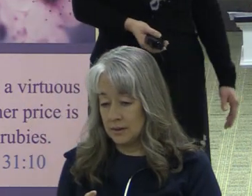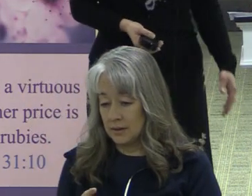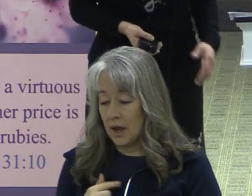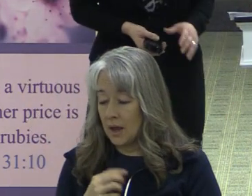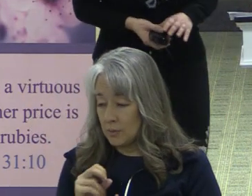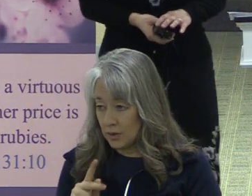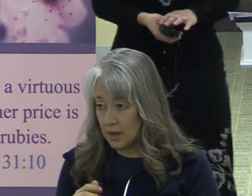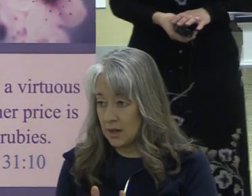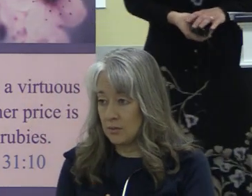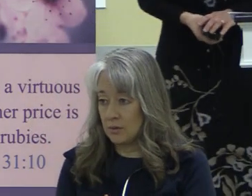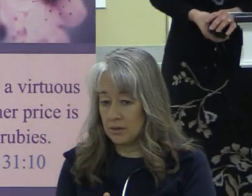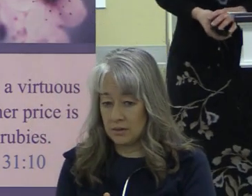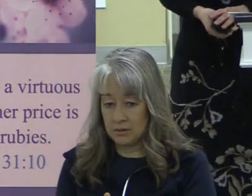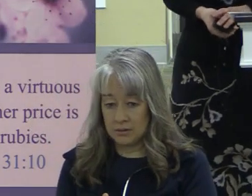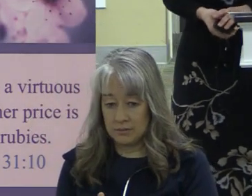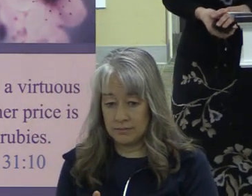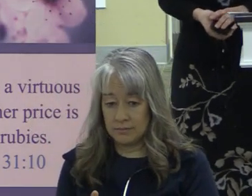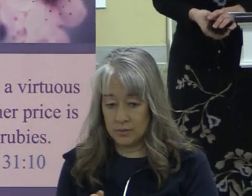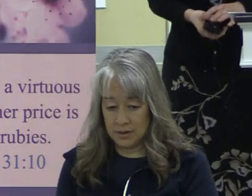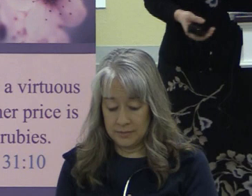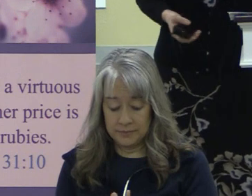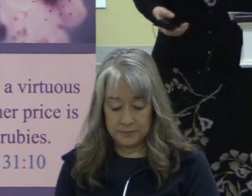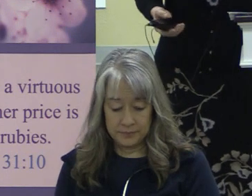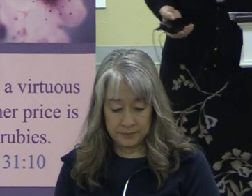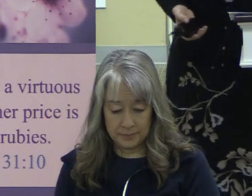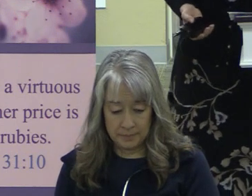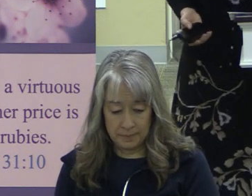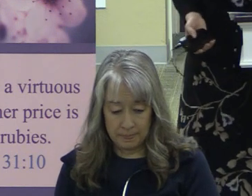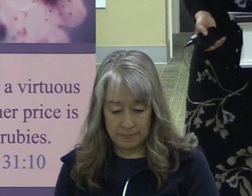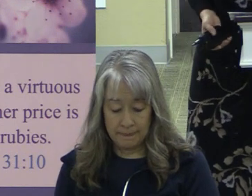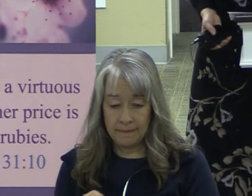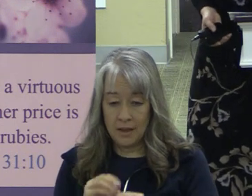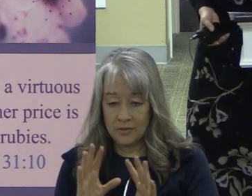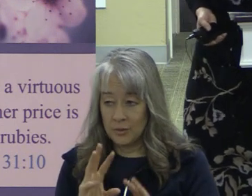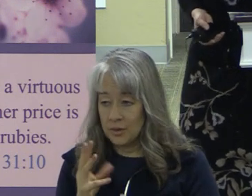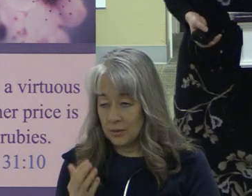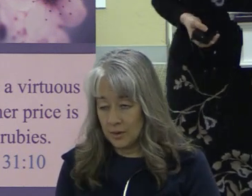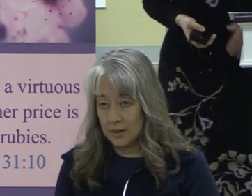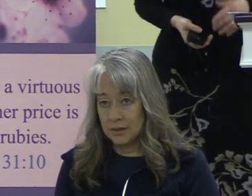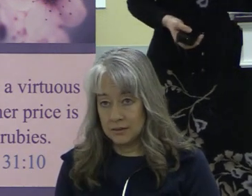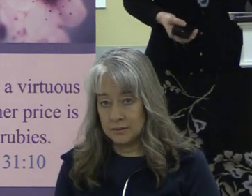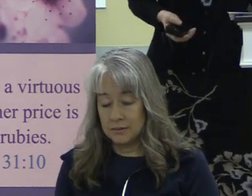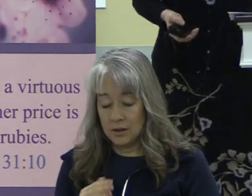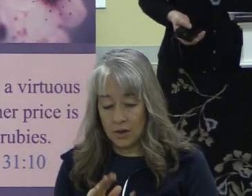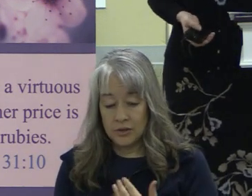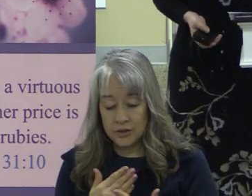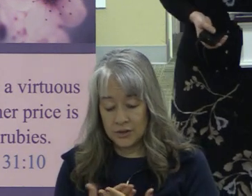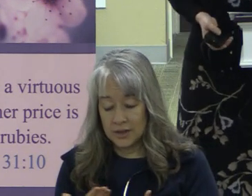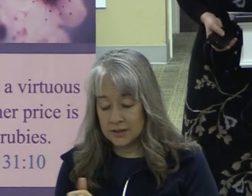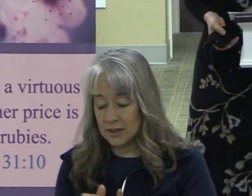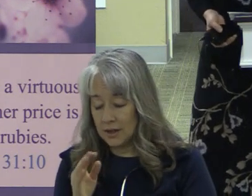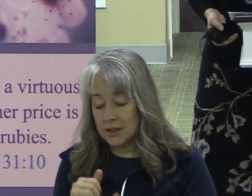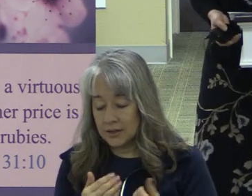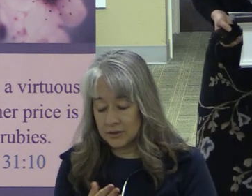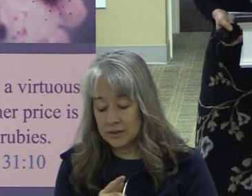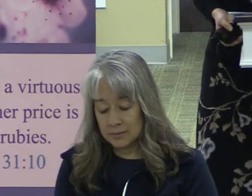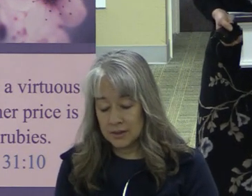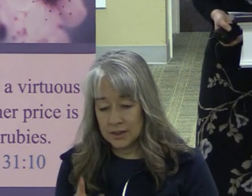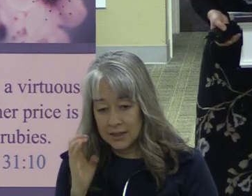But I'm okay with that. So, I mean, obviously we want all the good things that God gives us,